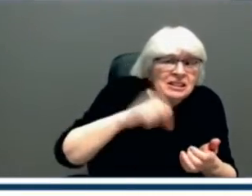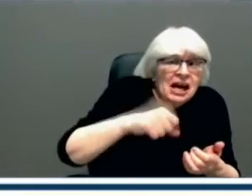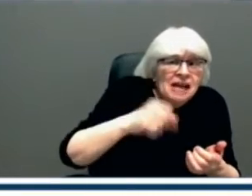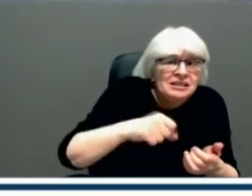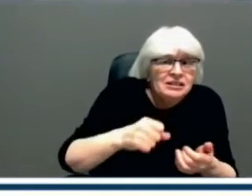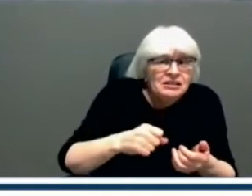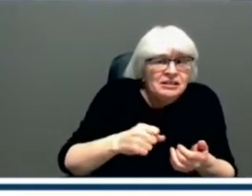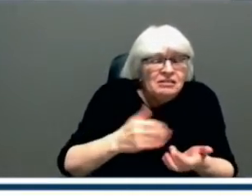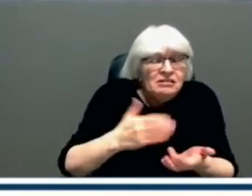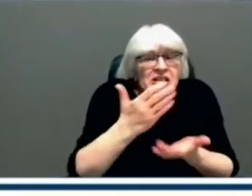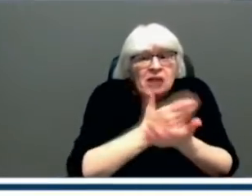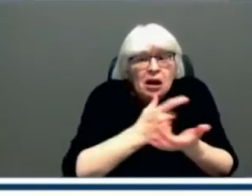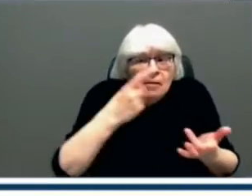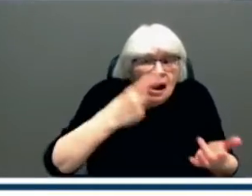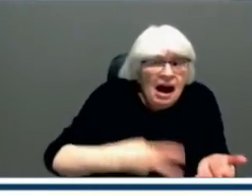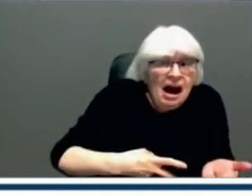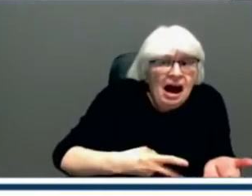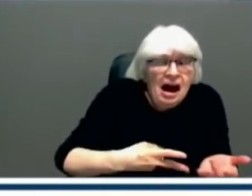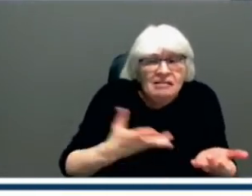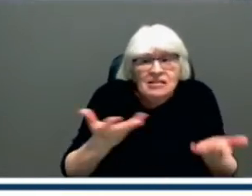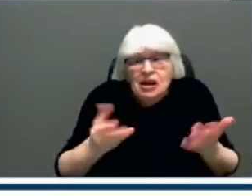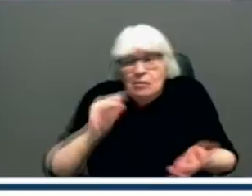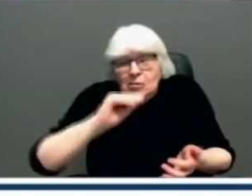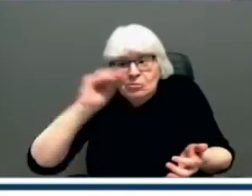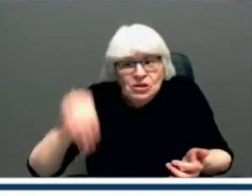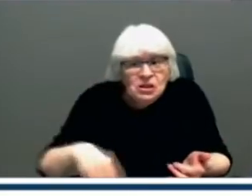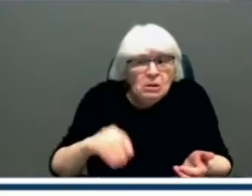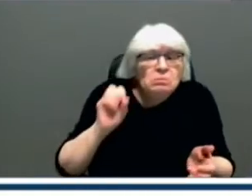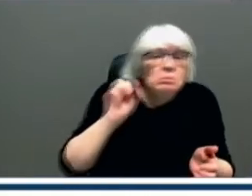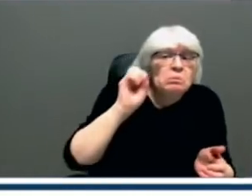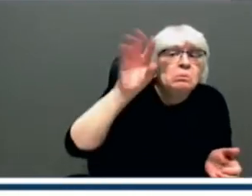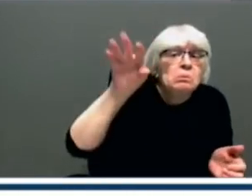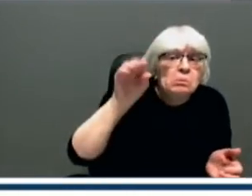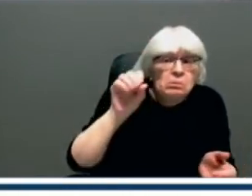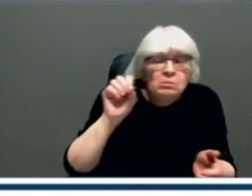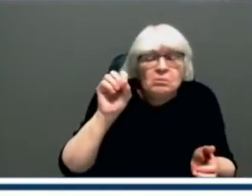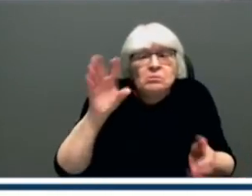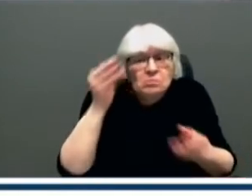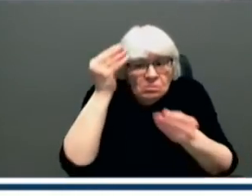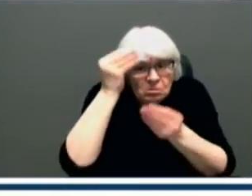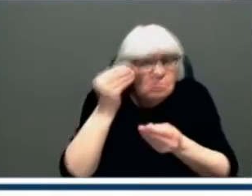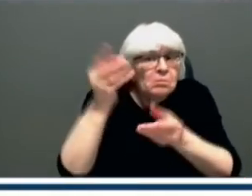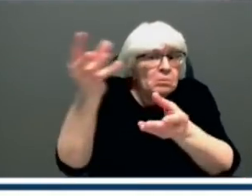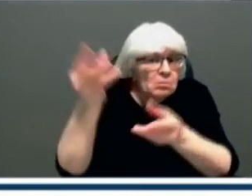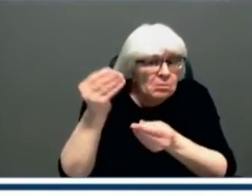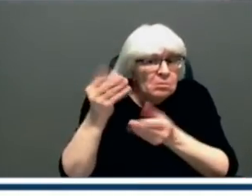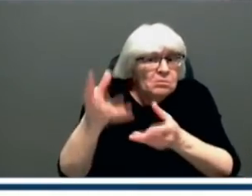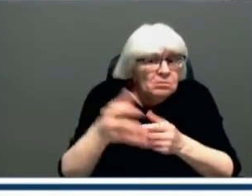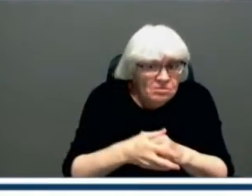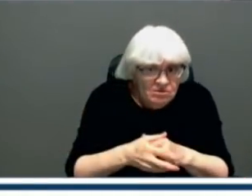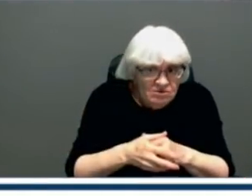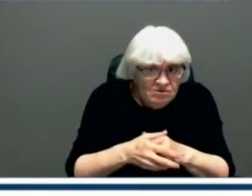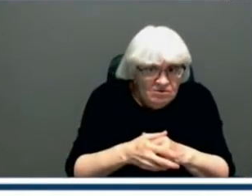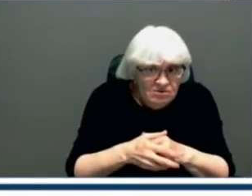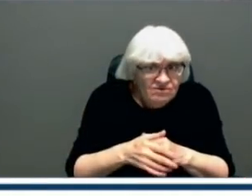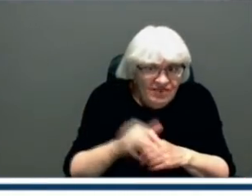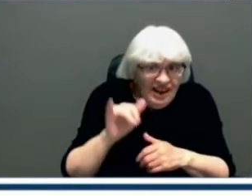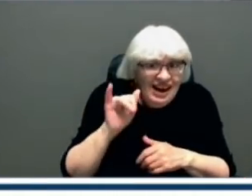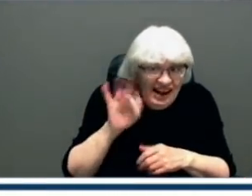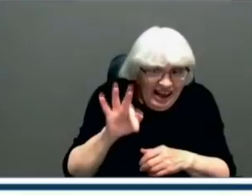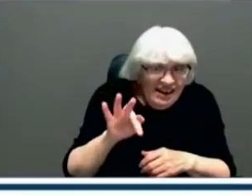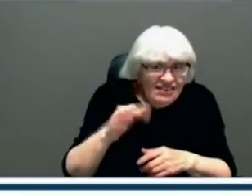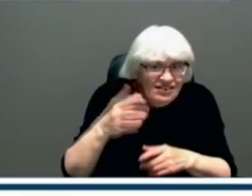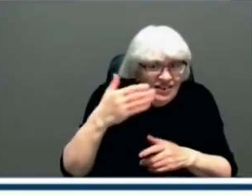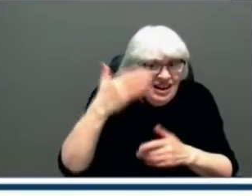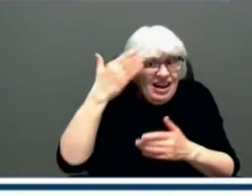what do we think? And I guess second to that, are those being confirmed with PCRs? Basically, how many are we